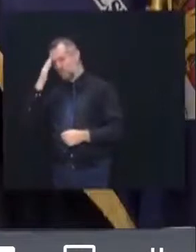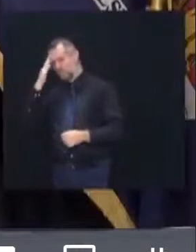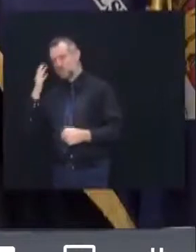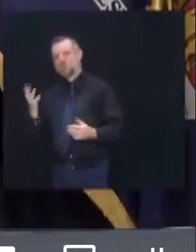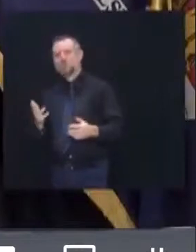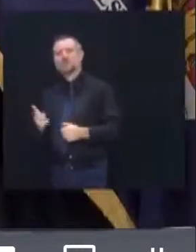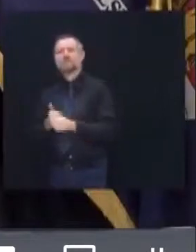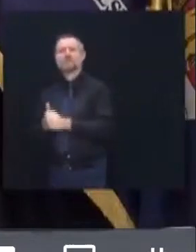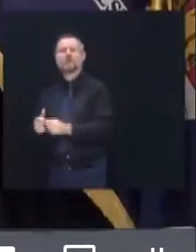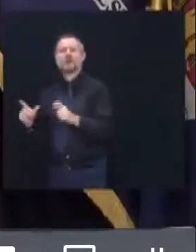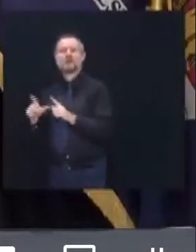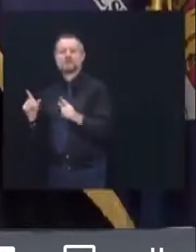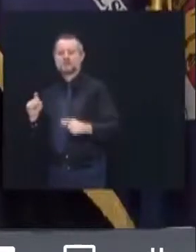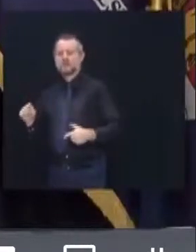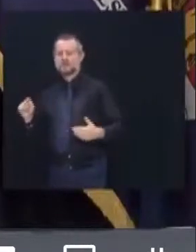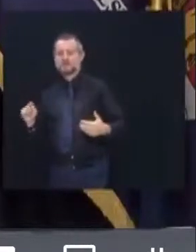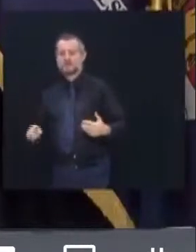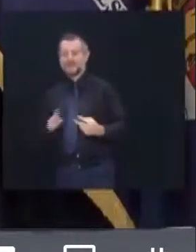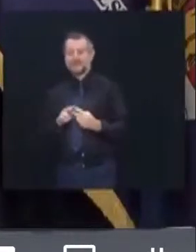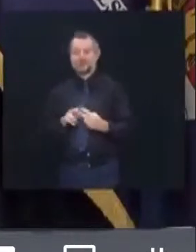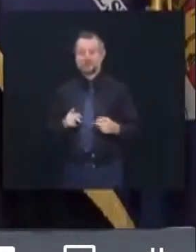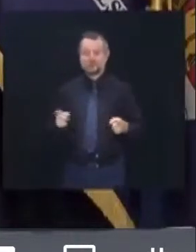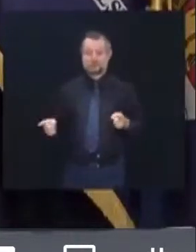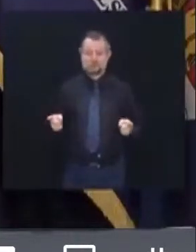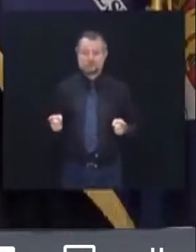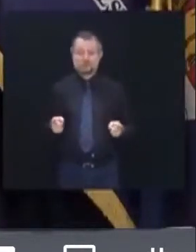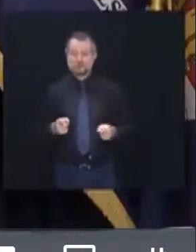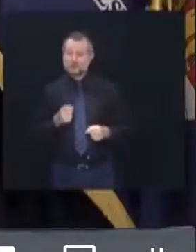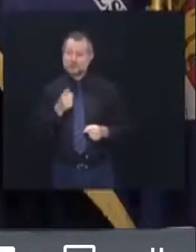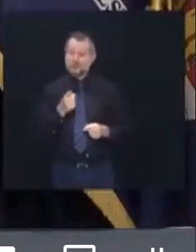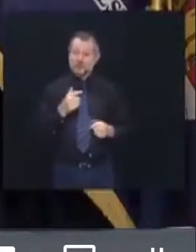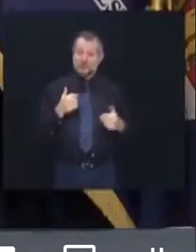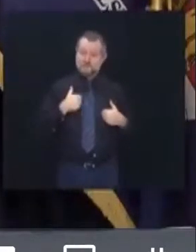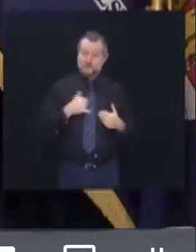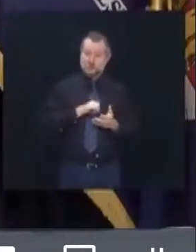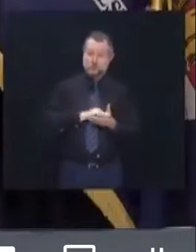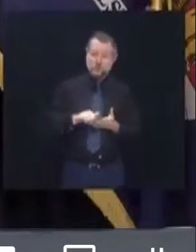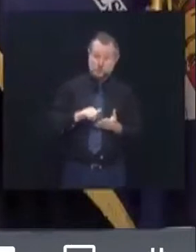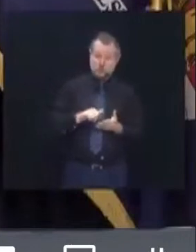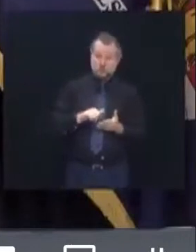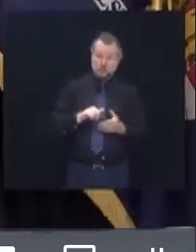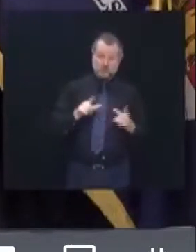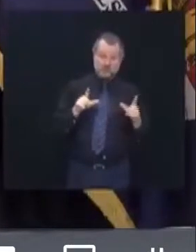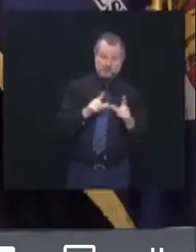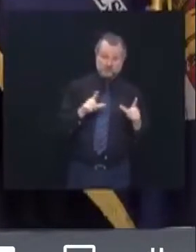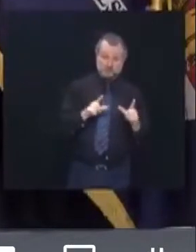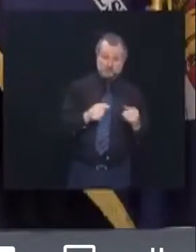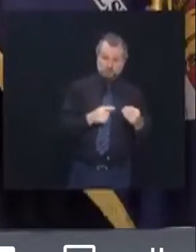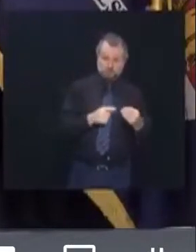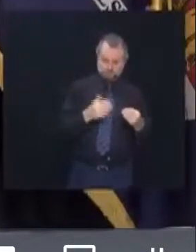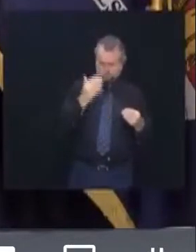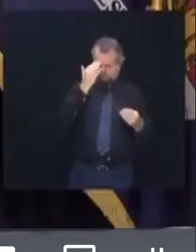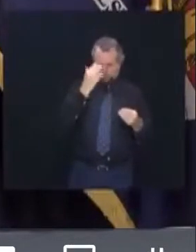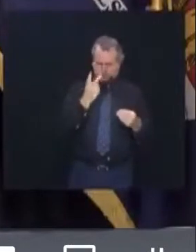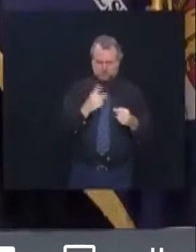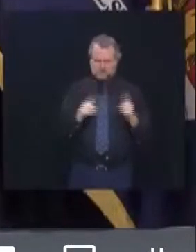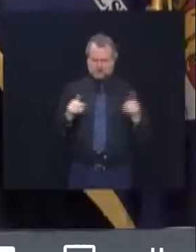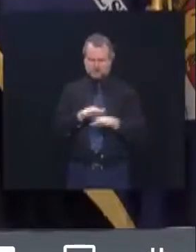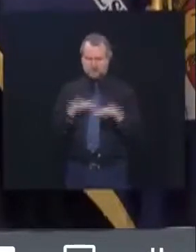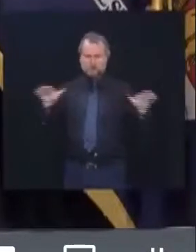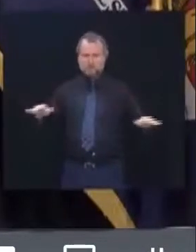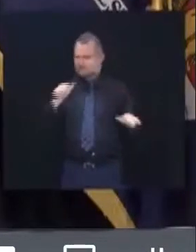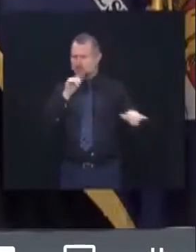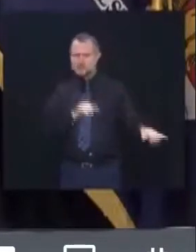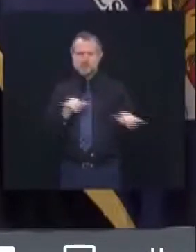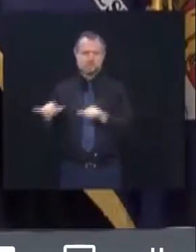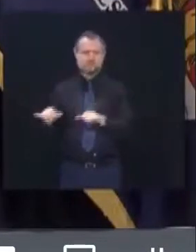license. You're either licensed to drive by the state of New York, or you're licensed to drive by the state of Massachusetts or some other state. You